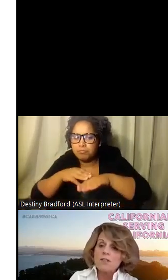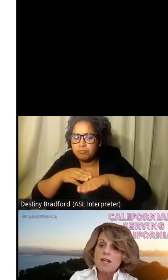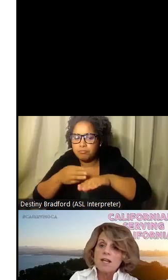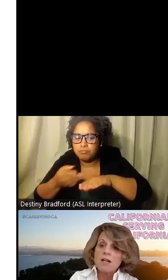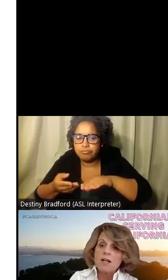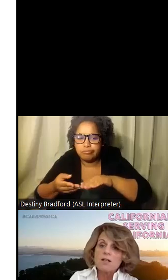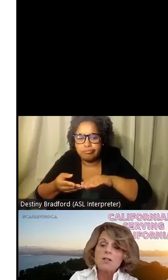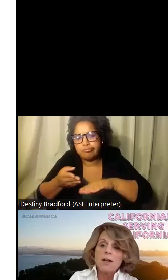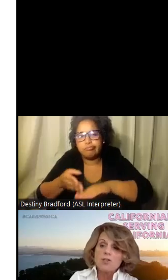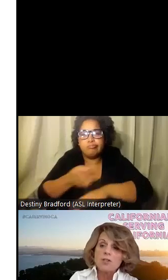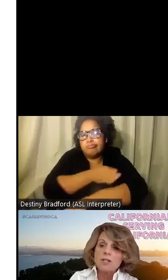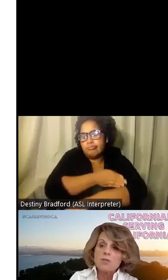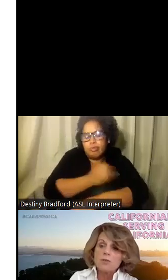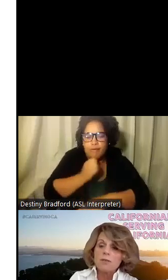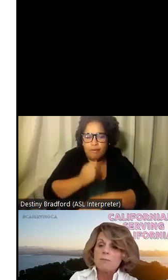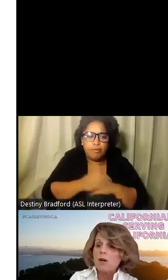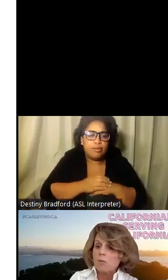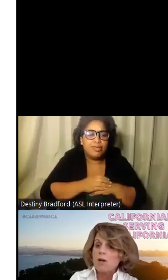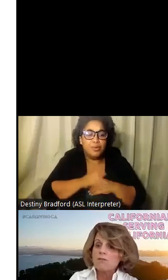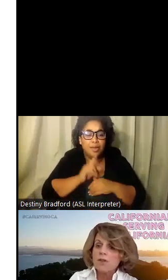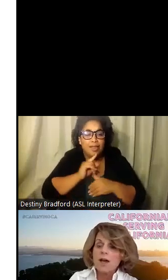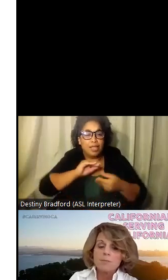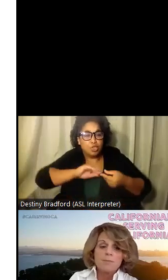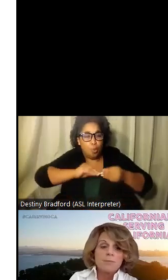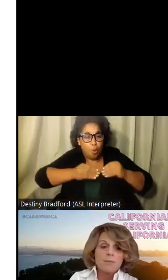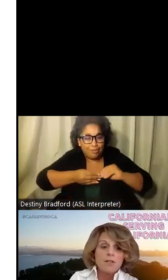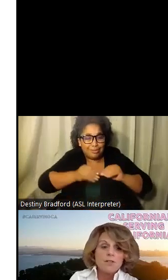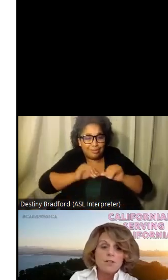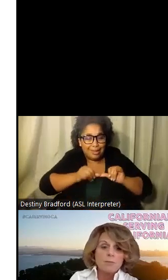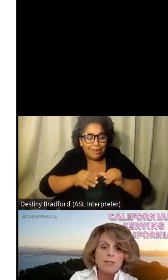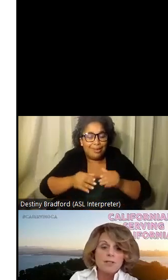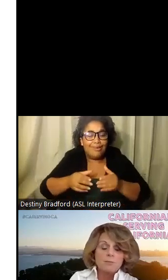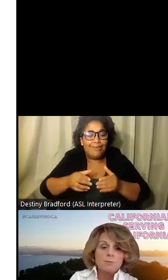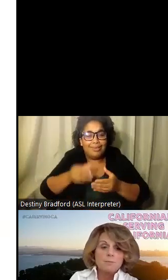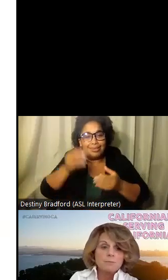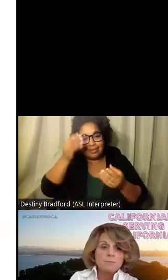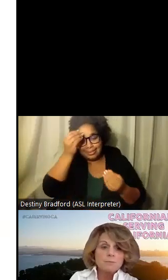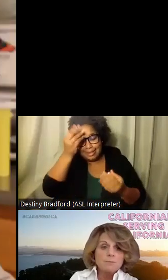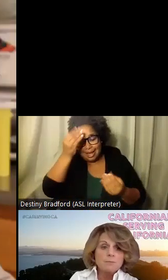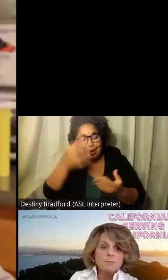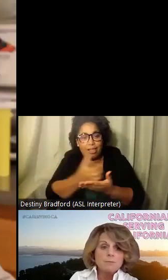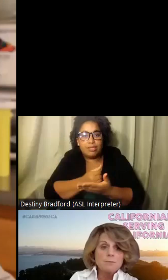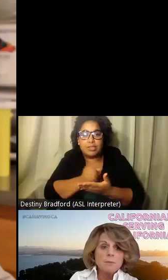quantitative data collection is really paramount for that. Next slide, please.